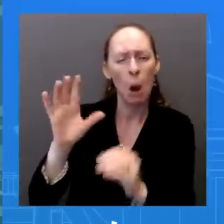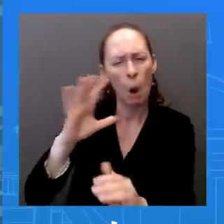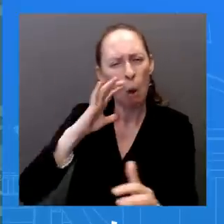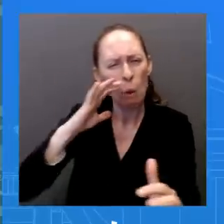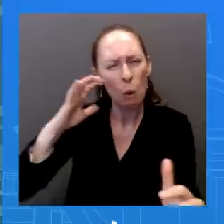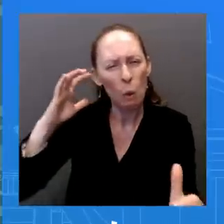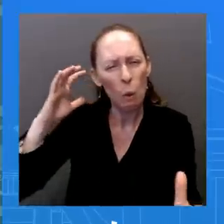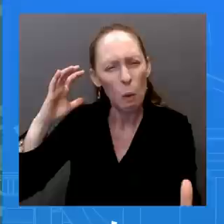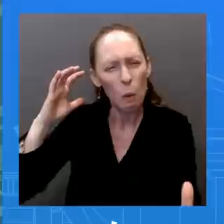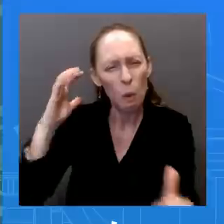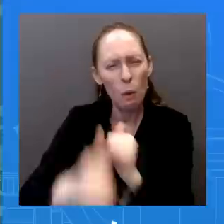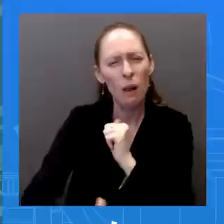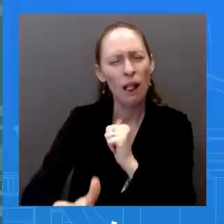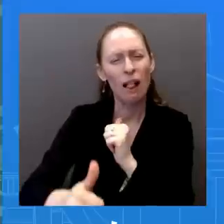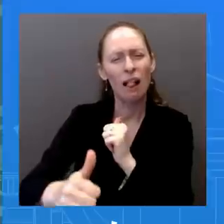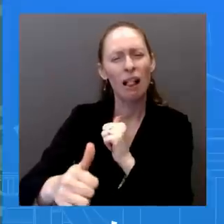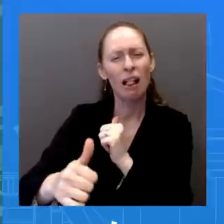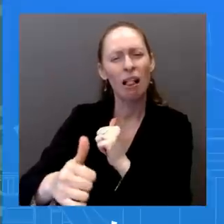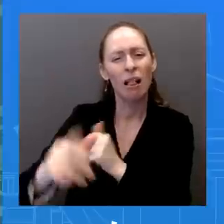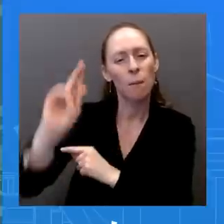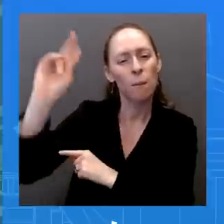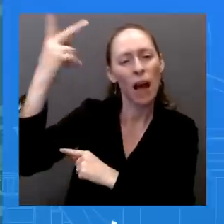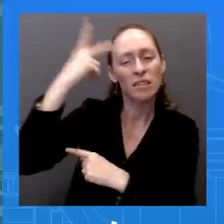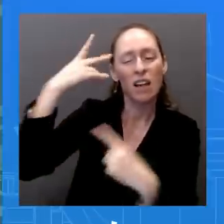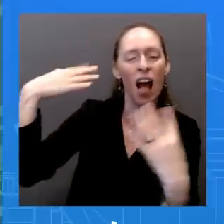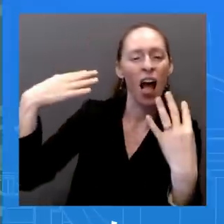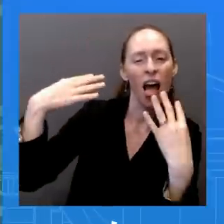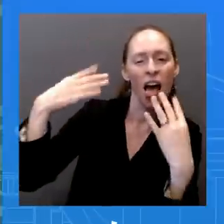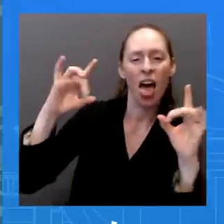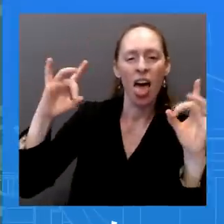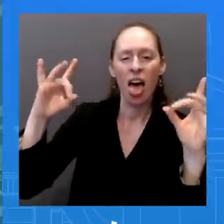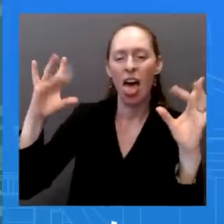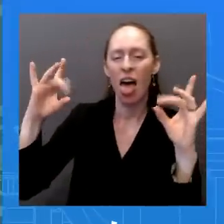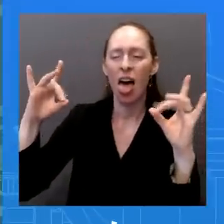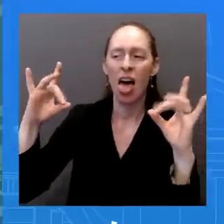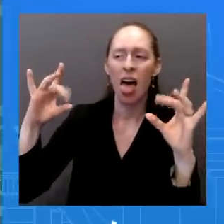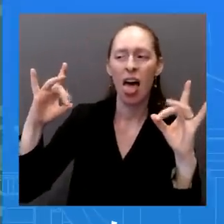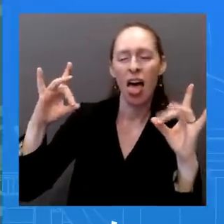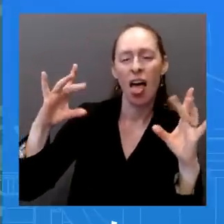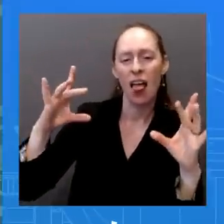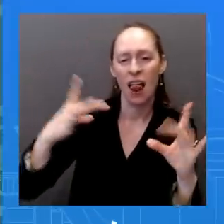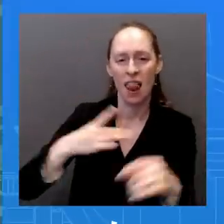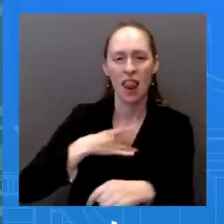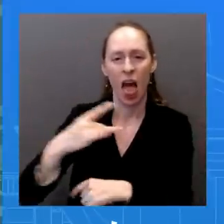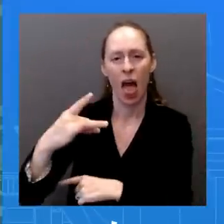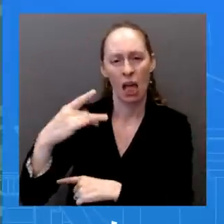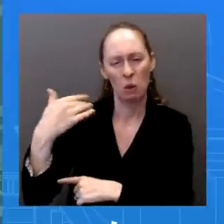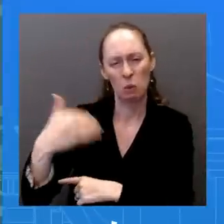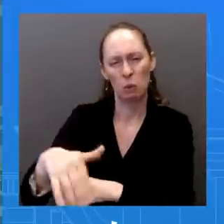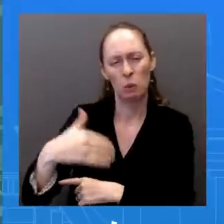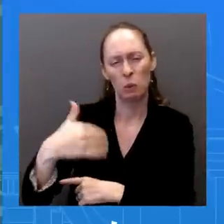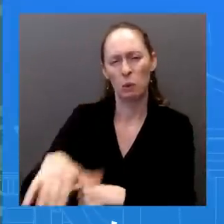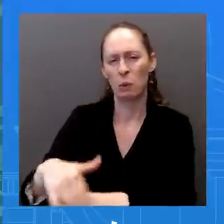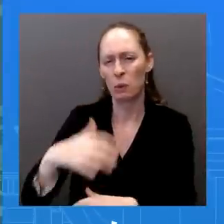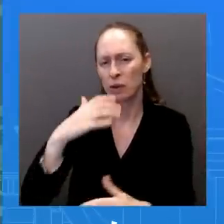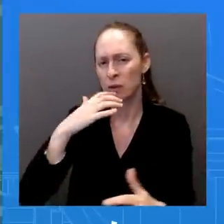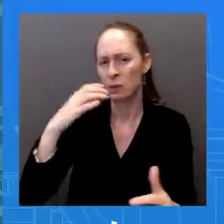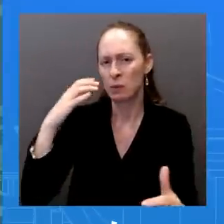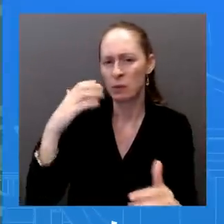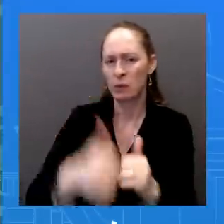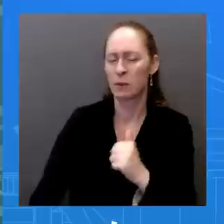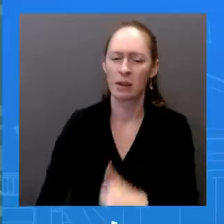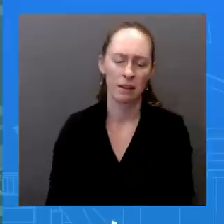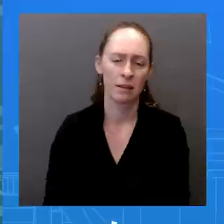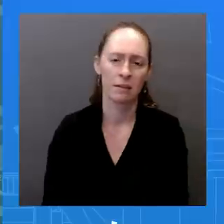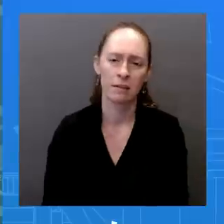That is what they are doing. And so we're always happy to have conversations about ways to further improve border processing,